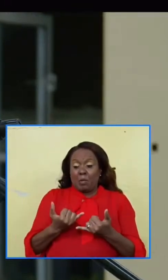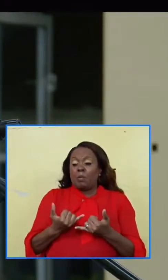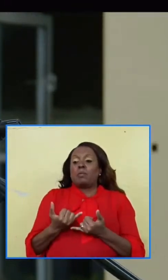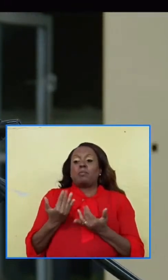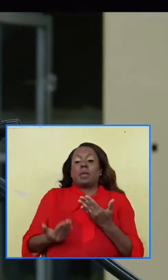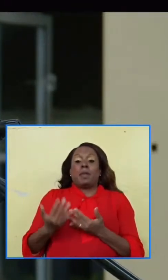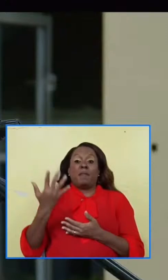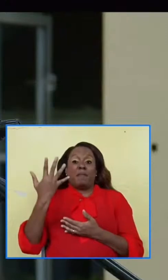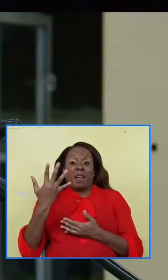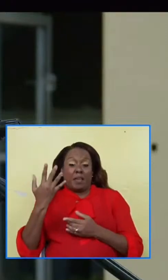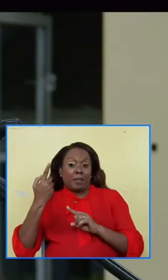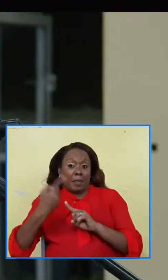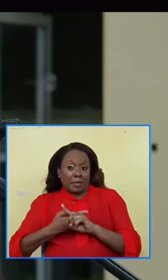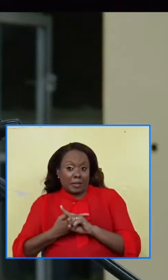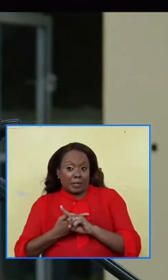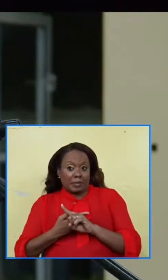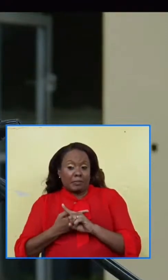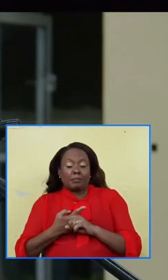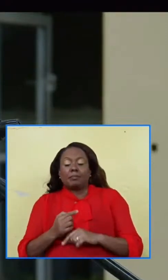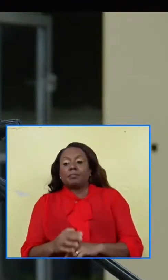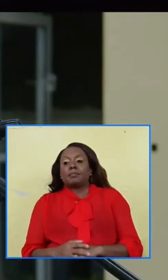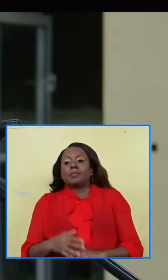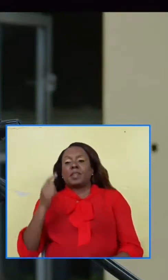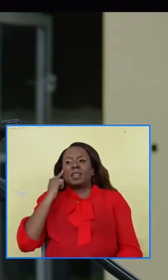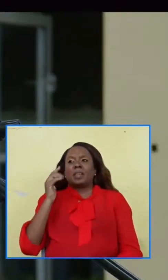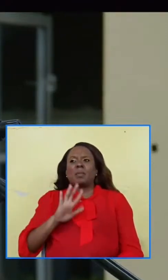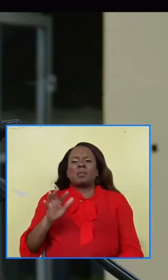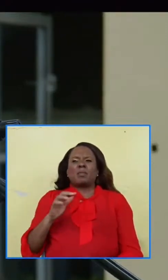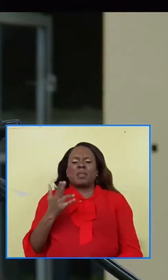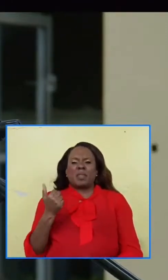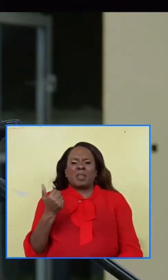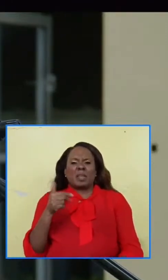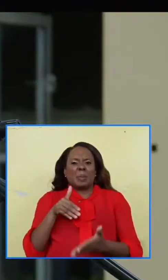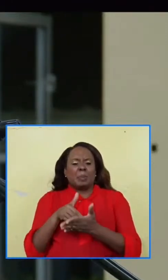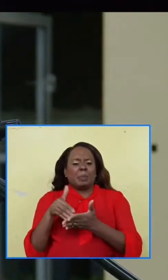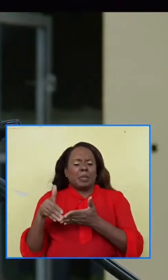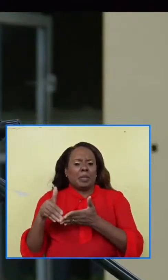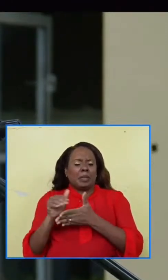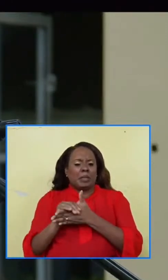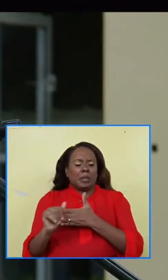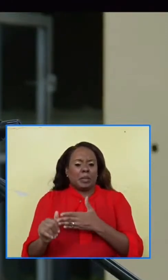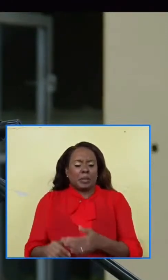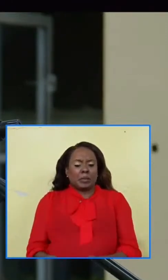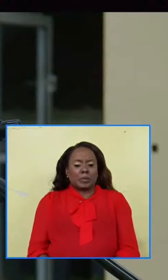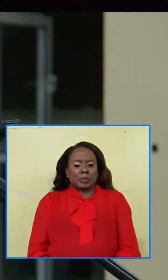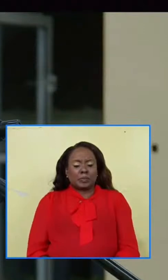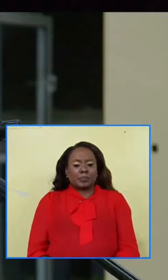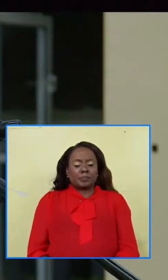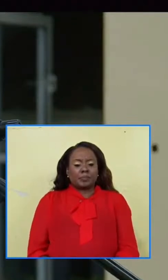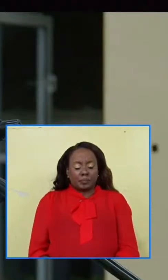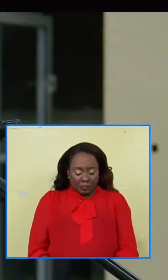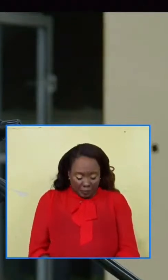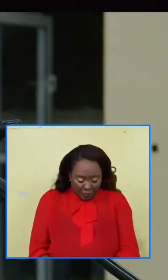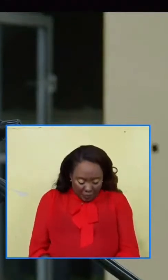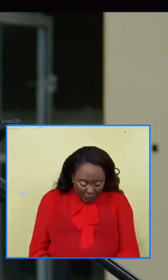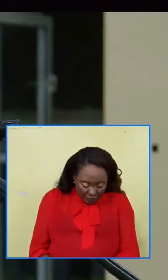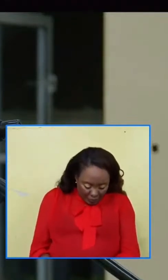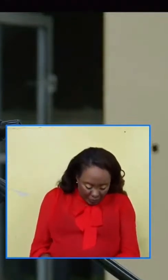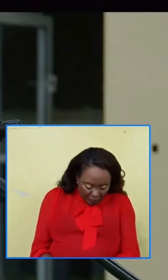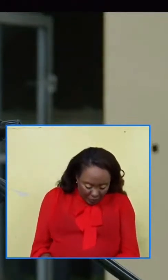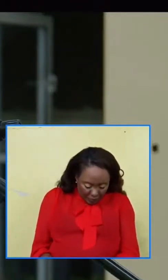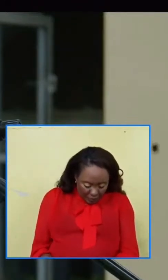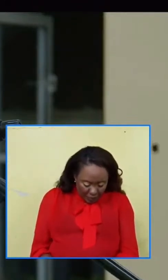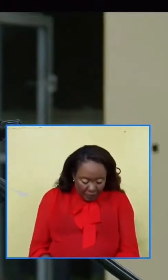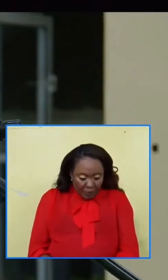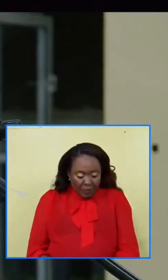and it was estimated to be like around 13 million or so, because this is just like a